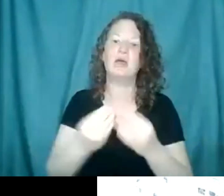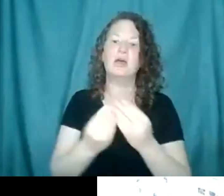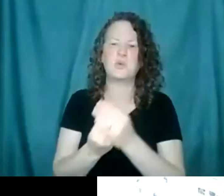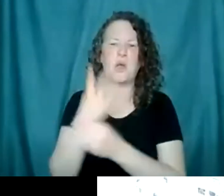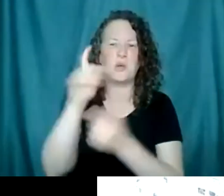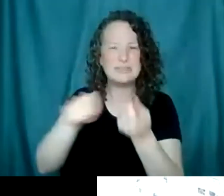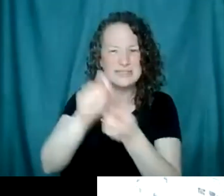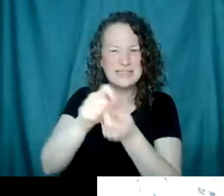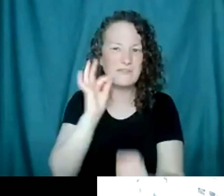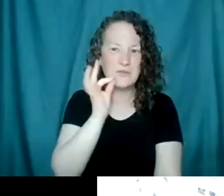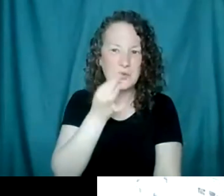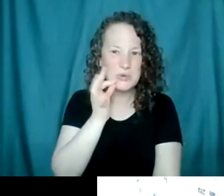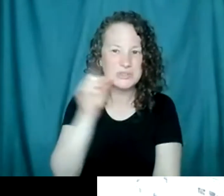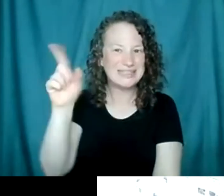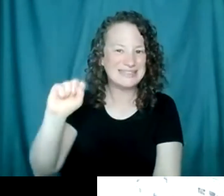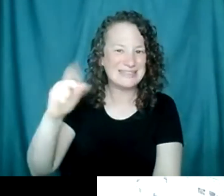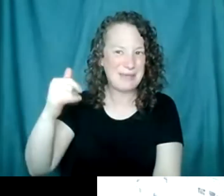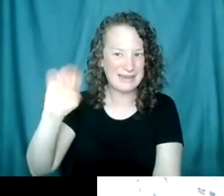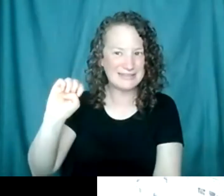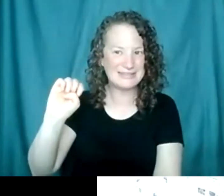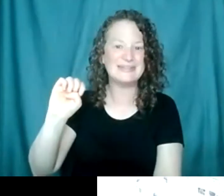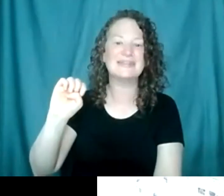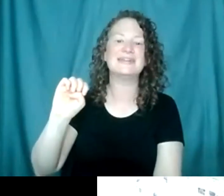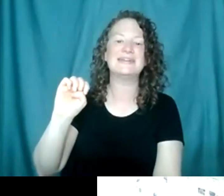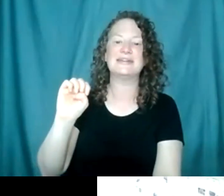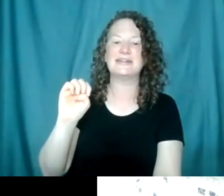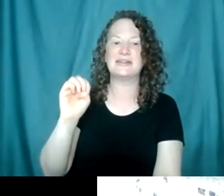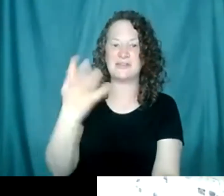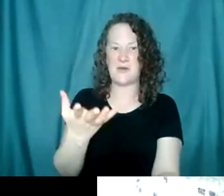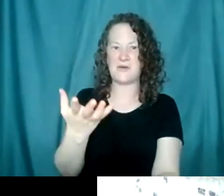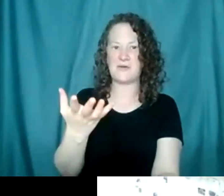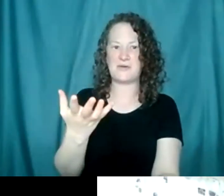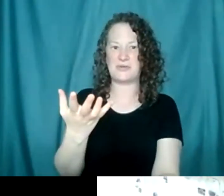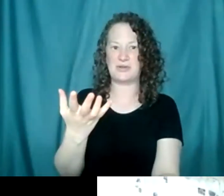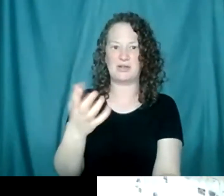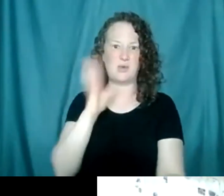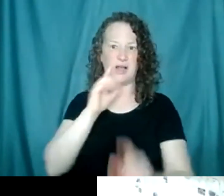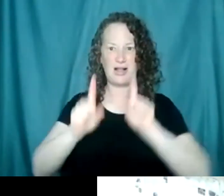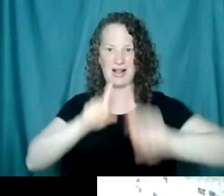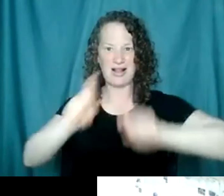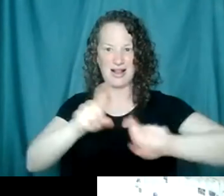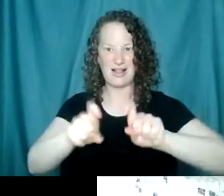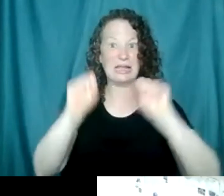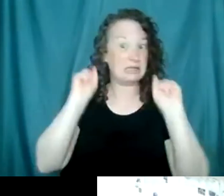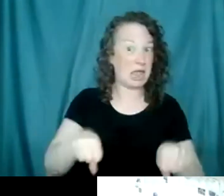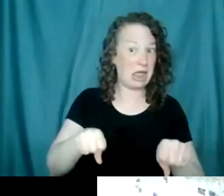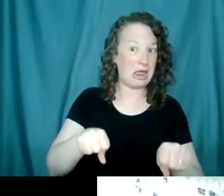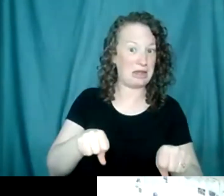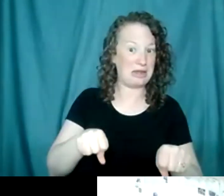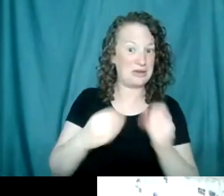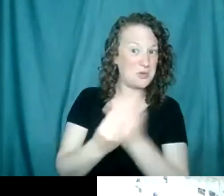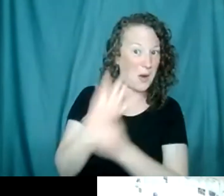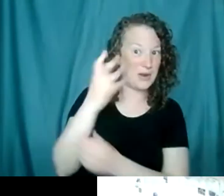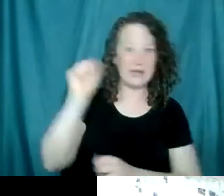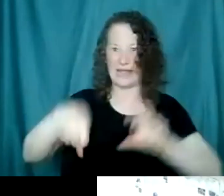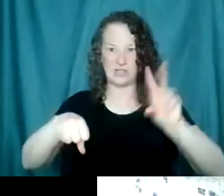fruits in space or on other planets. So I think what let's do here is we'll have a lightning round. Can you grow it? And I just want a yes